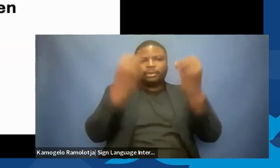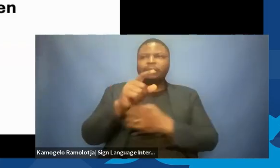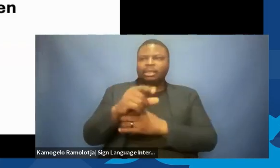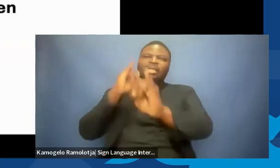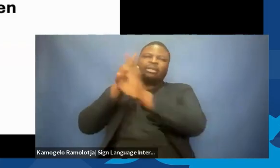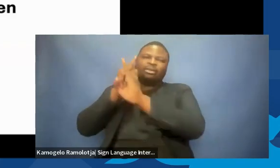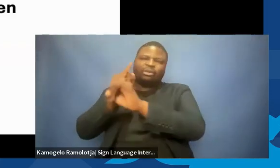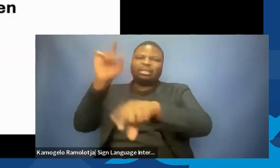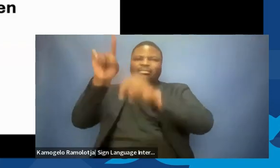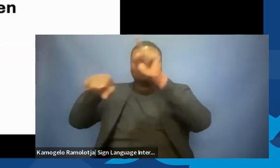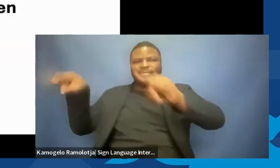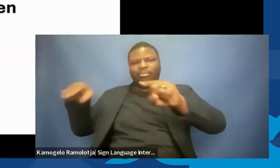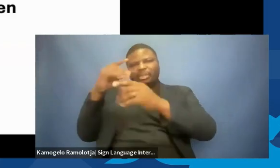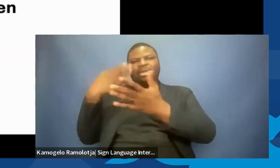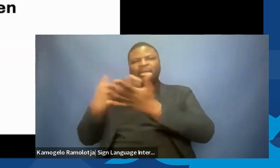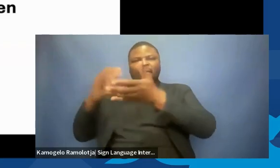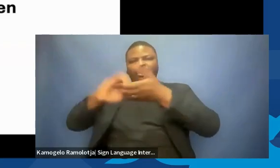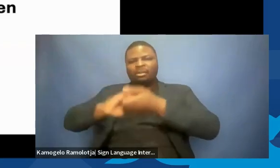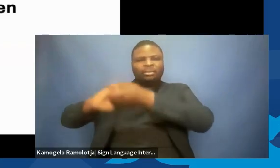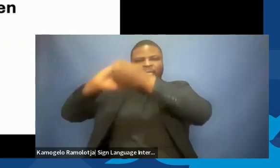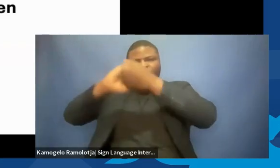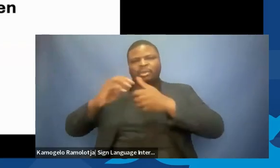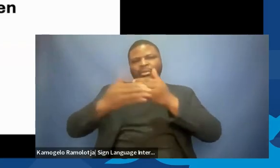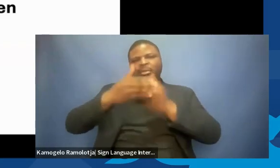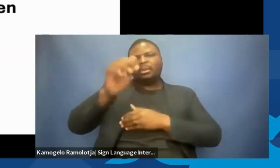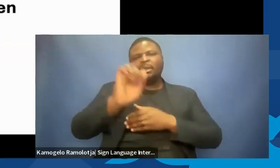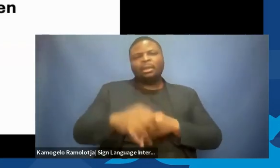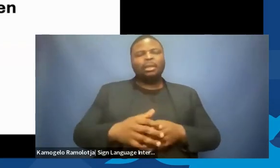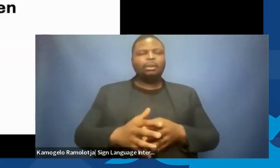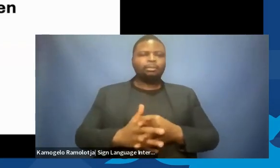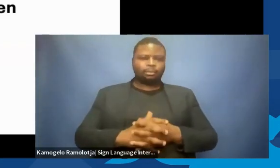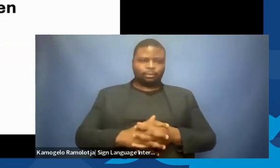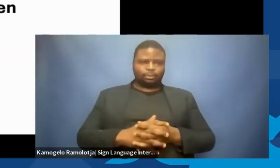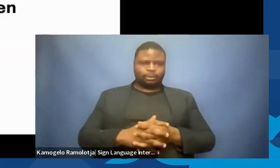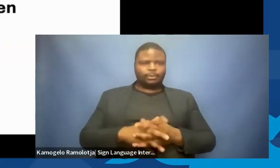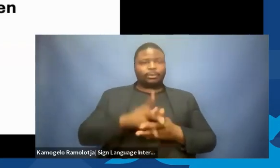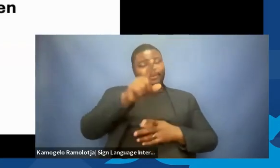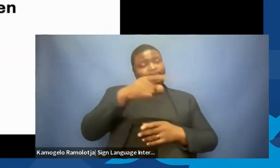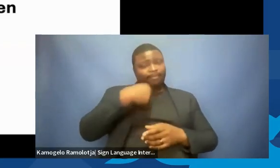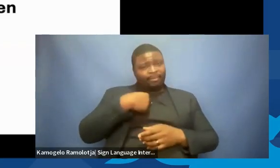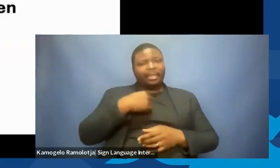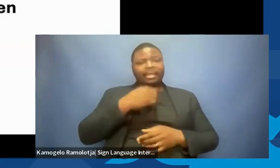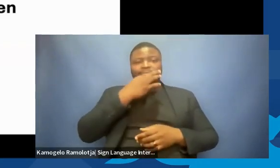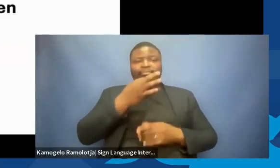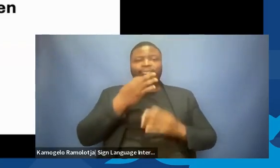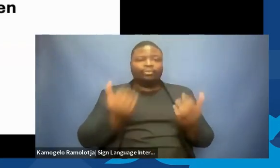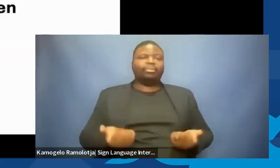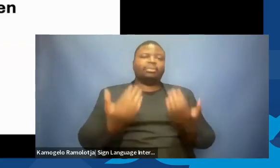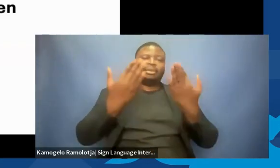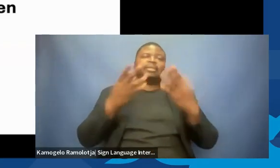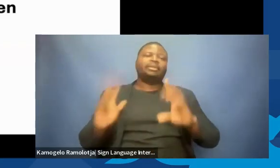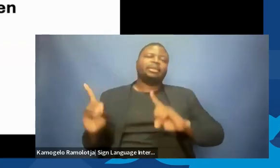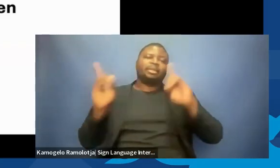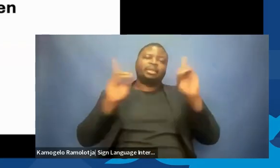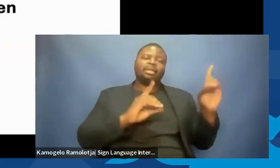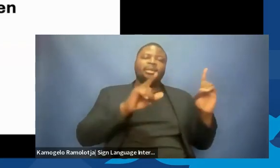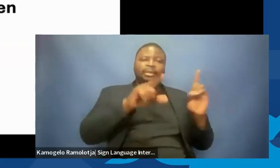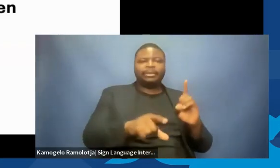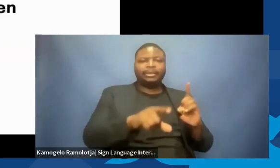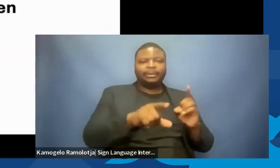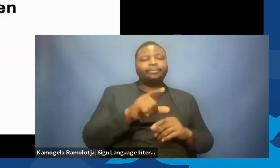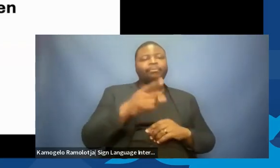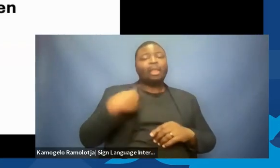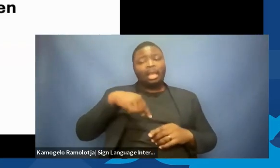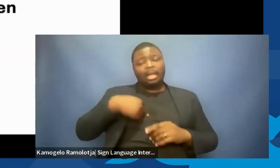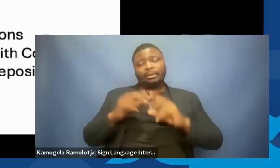drugs. Helping these collaborations also help us to strengthen our relationships with institutional organization, which